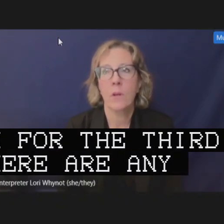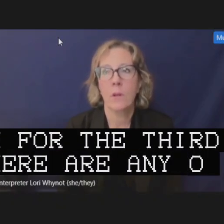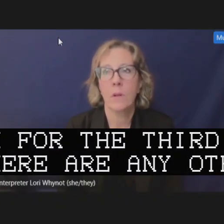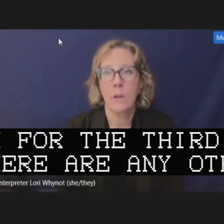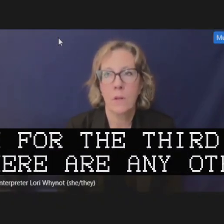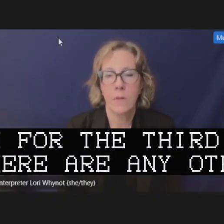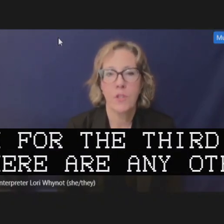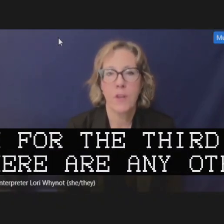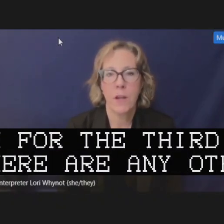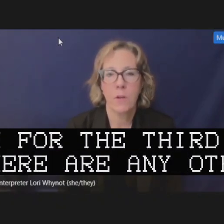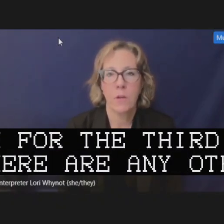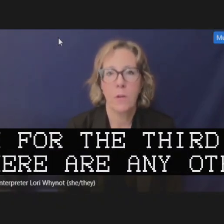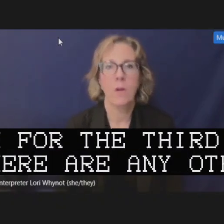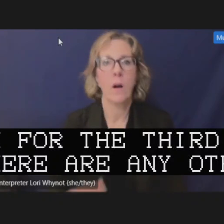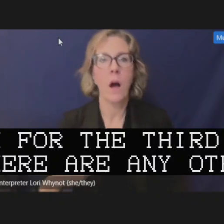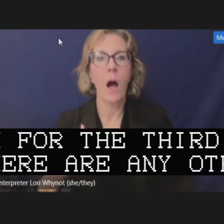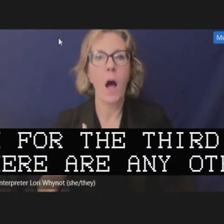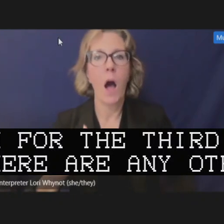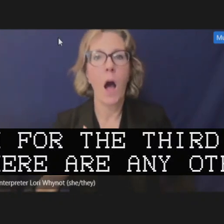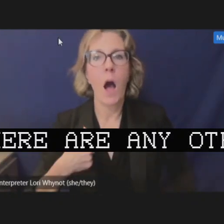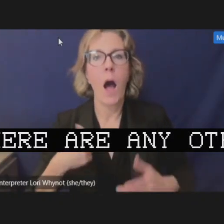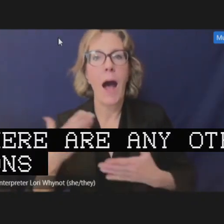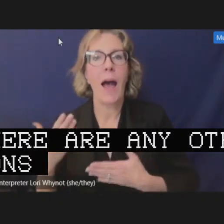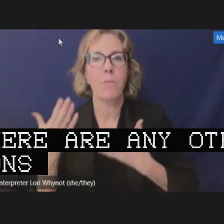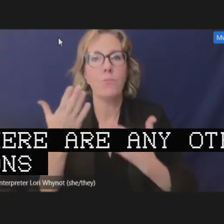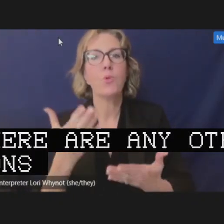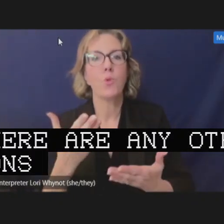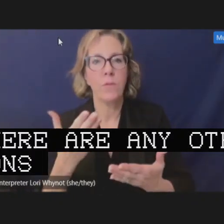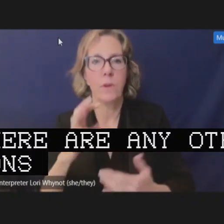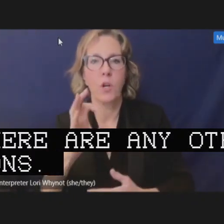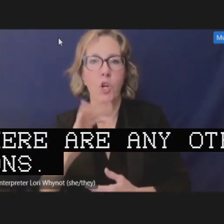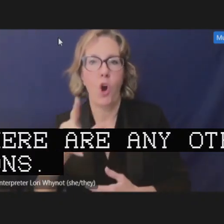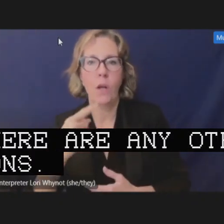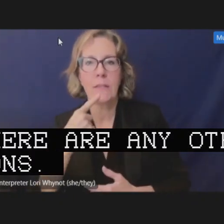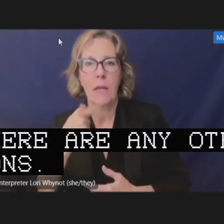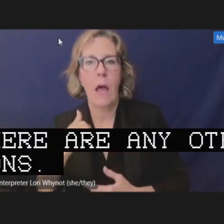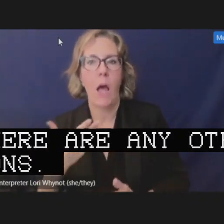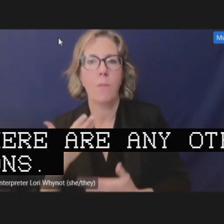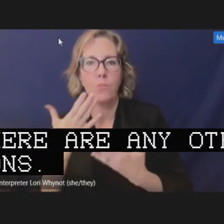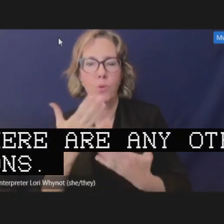Carl. I move that we close the nomination by unanimous consent.